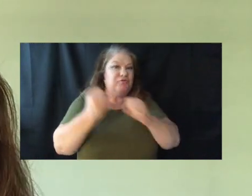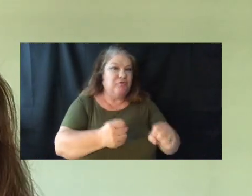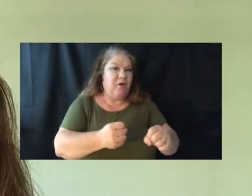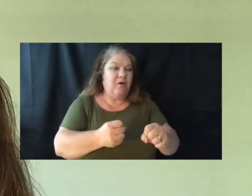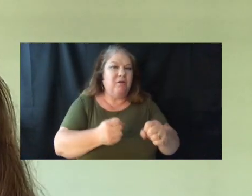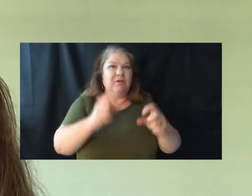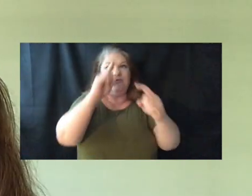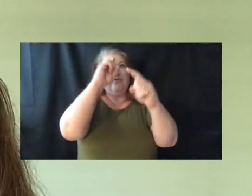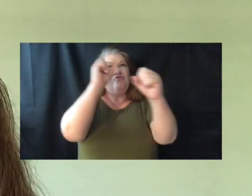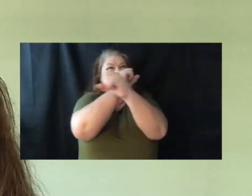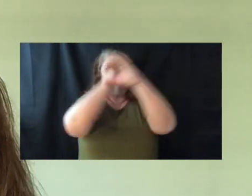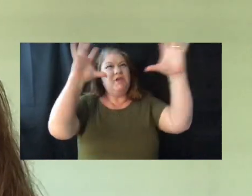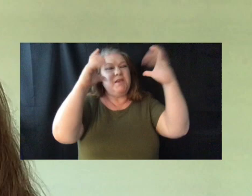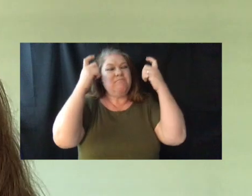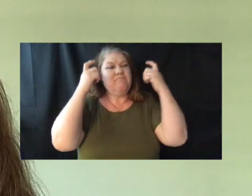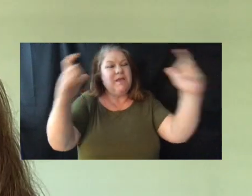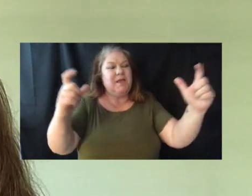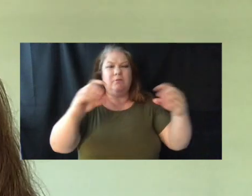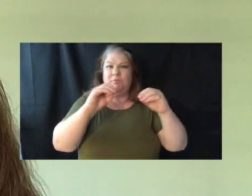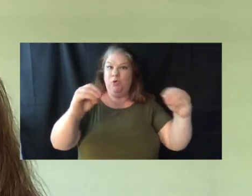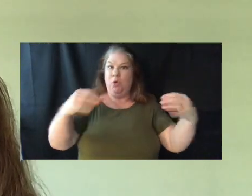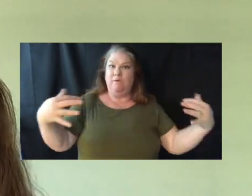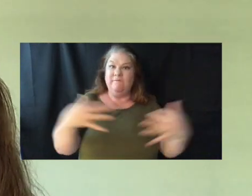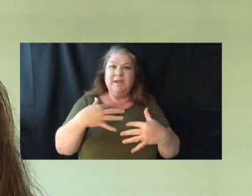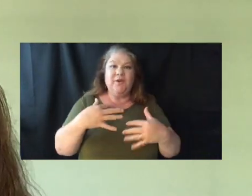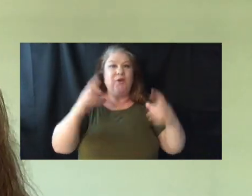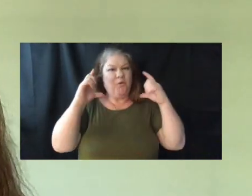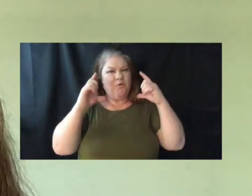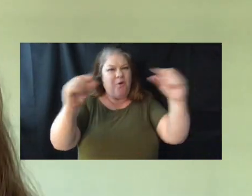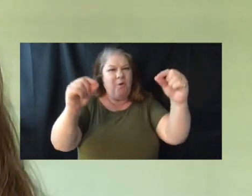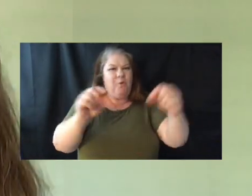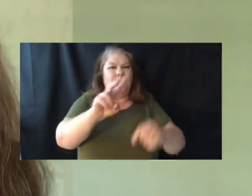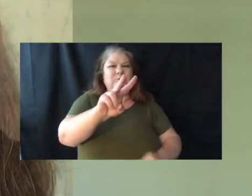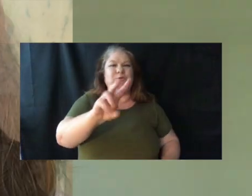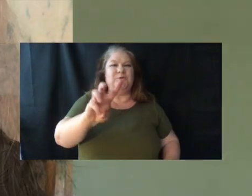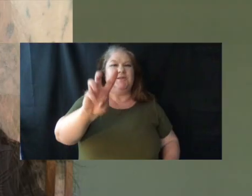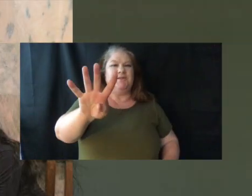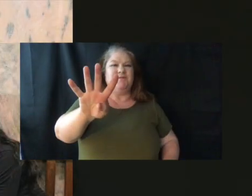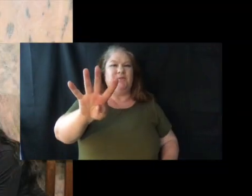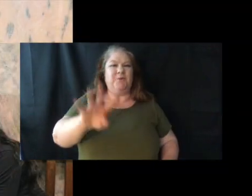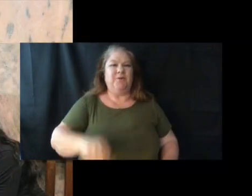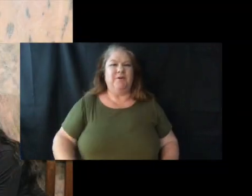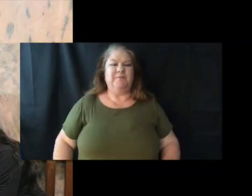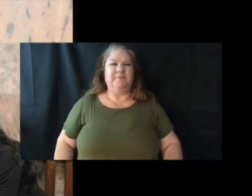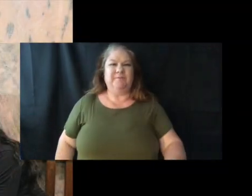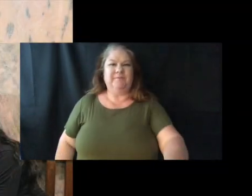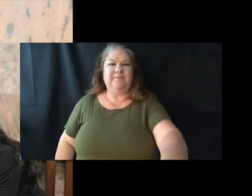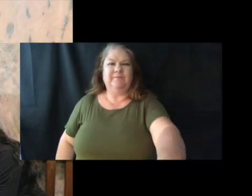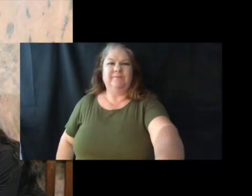strong, dream big, and be fearless. Go, 264.